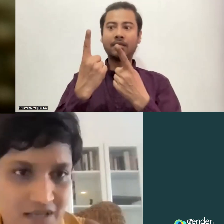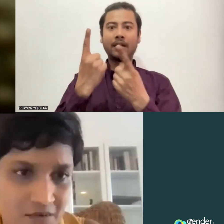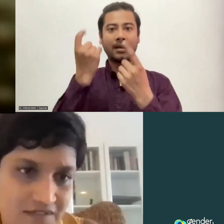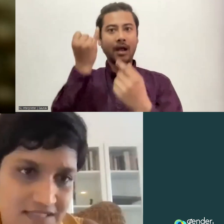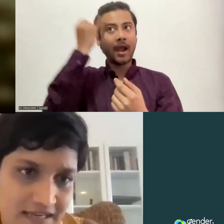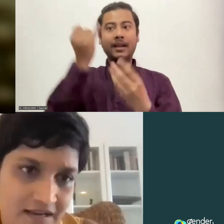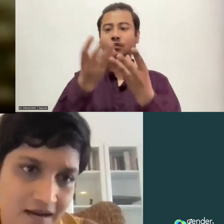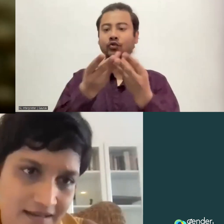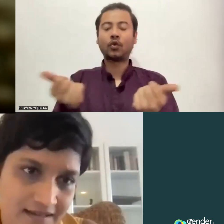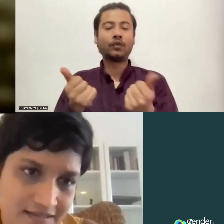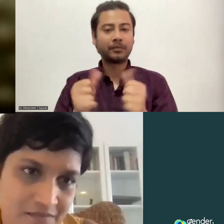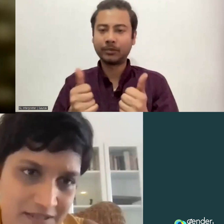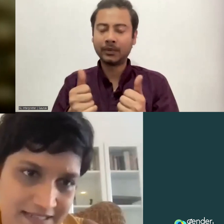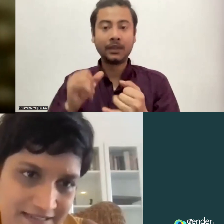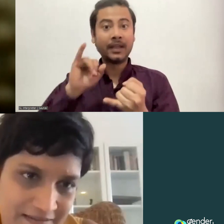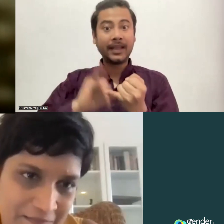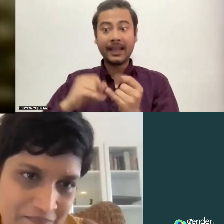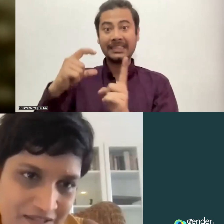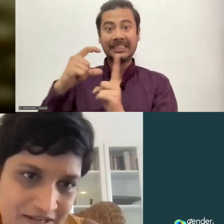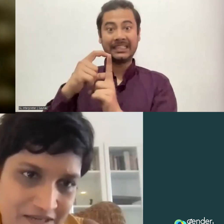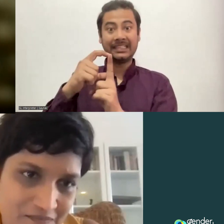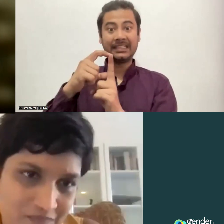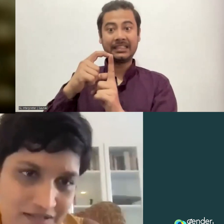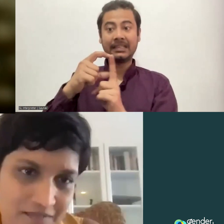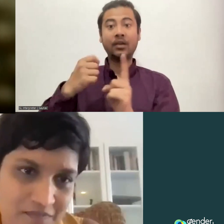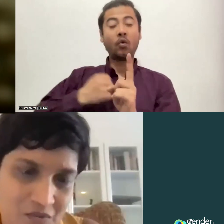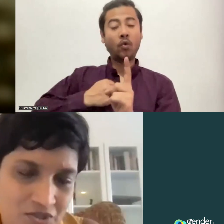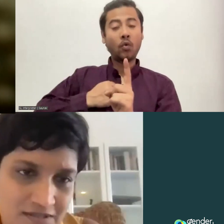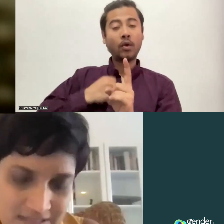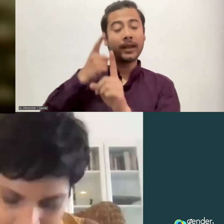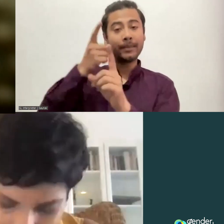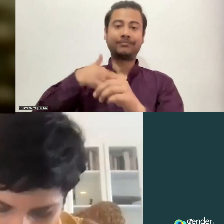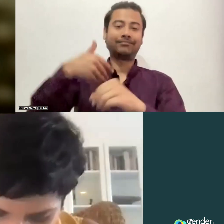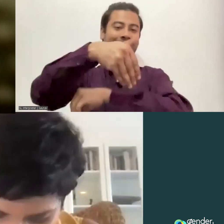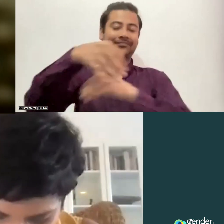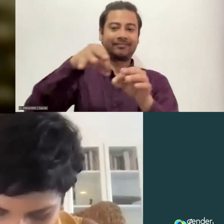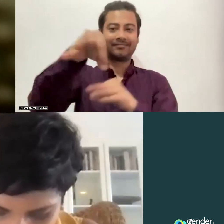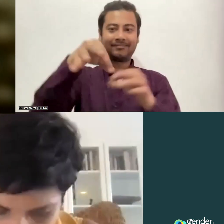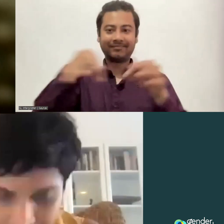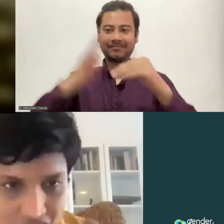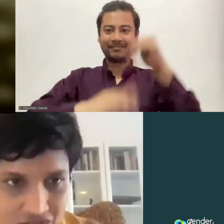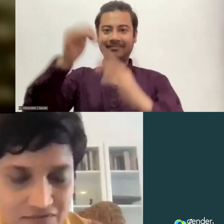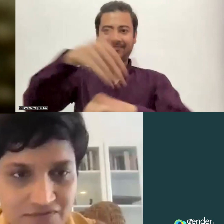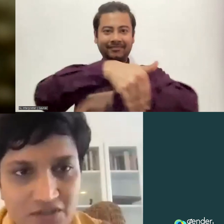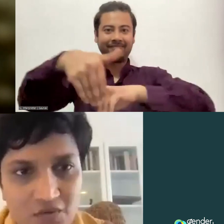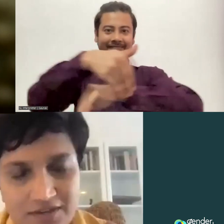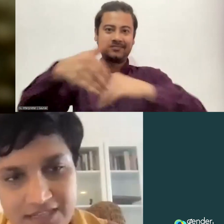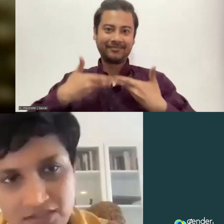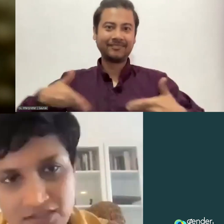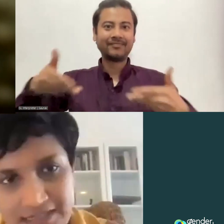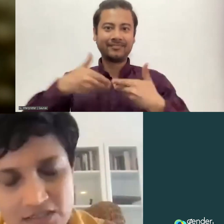comes out of design in our case is the building, right? But the social design is actually a creation of,